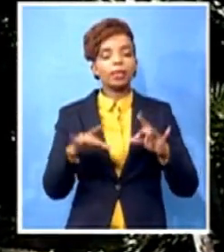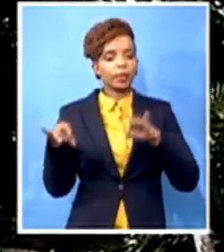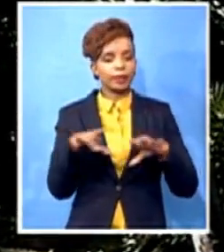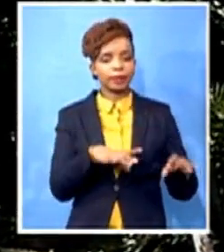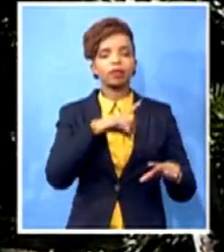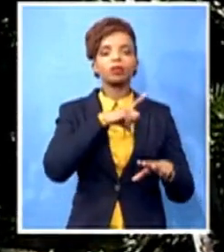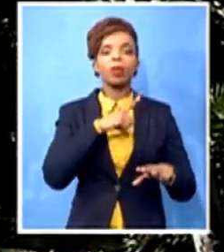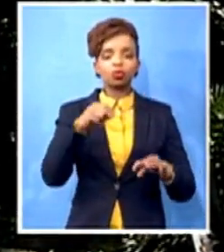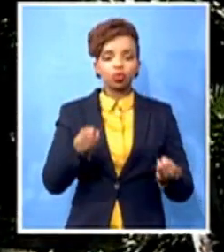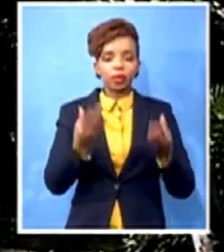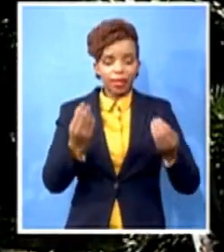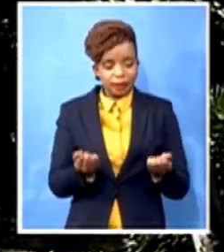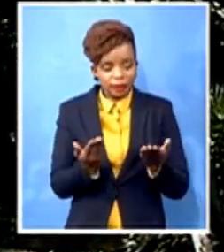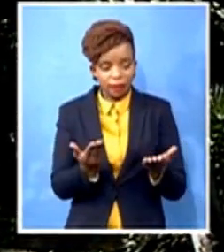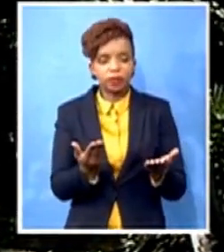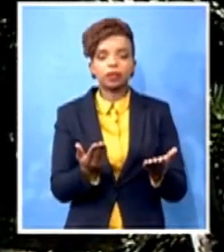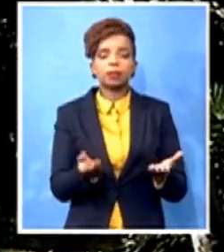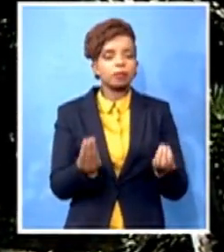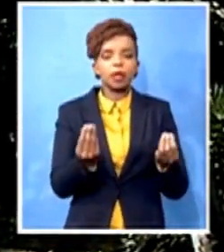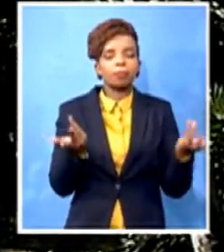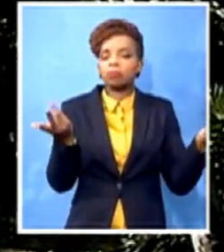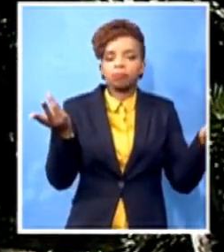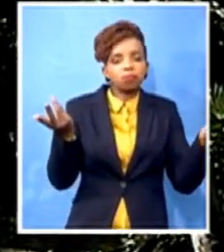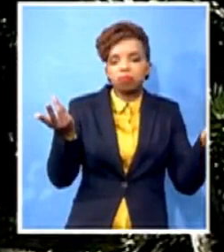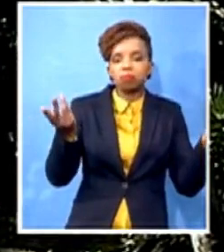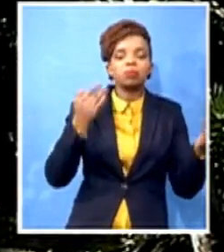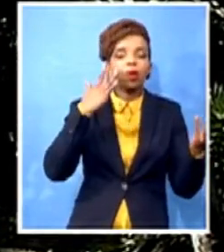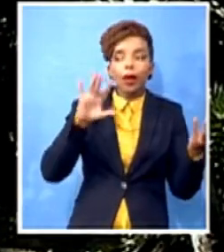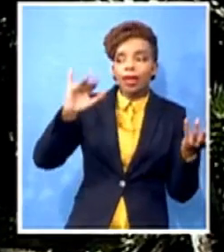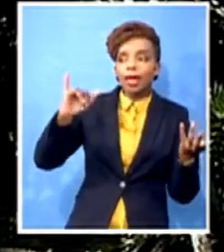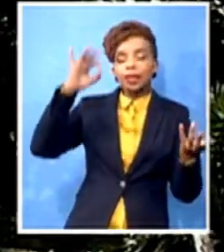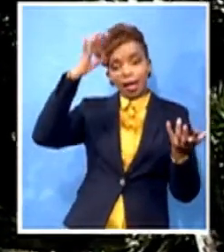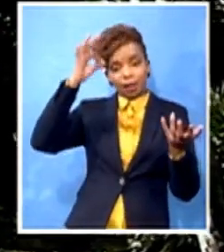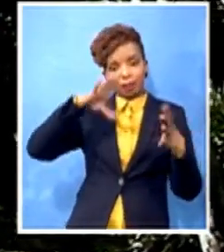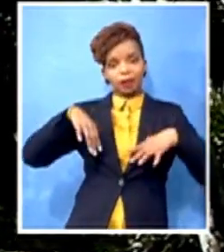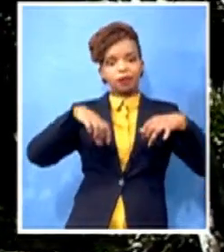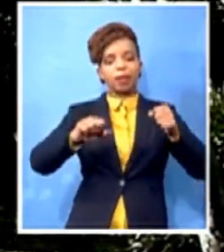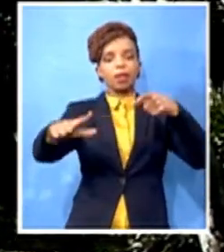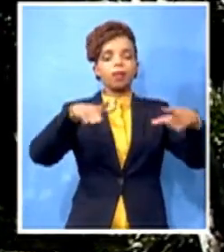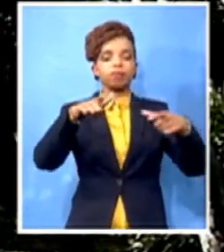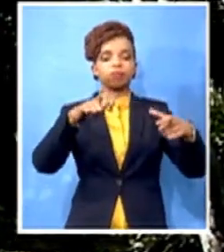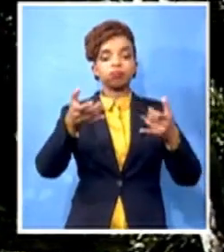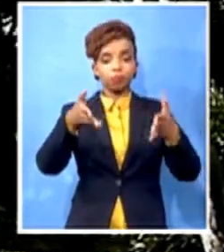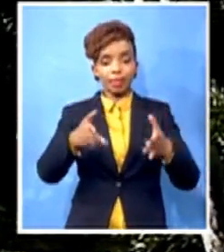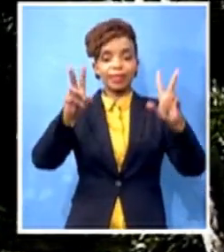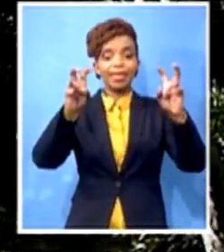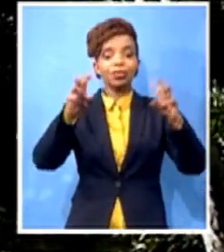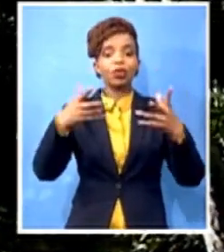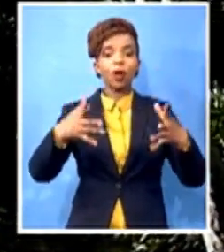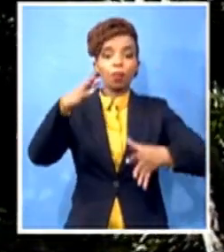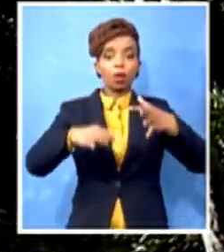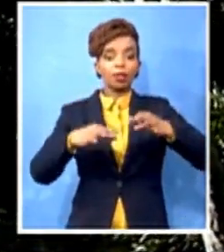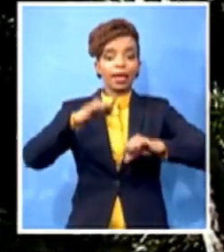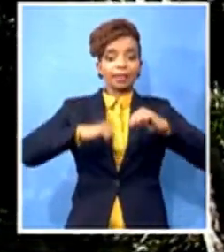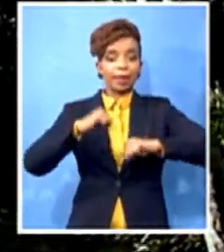to when the government came into power. So Ongama was saying that this is not just an issue of political instability, but then when it affects the citizens of the country who have